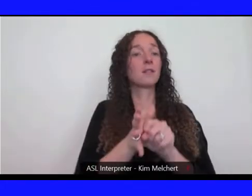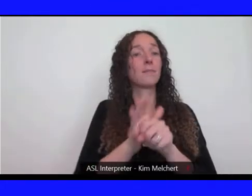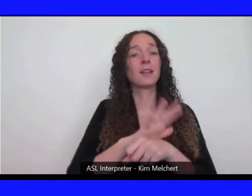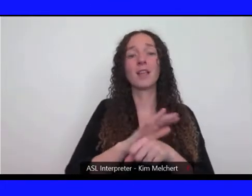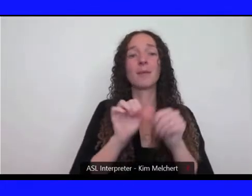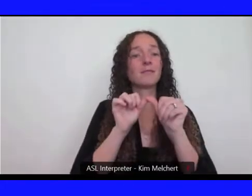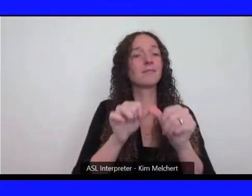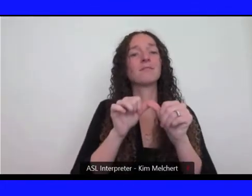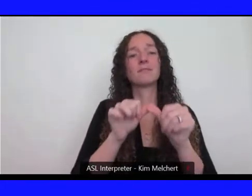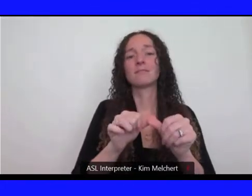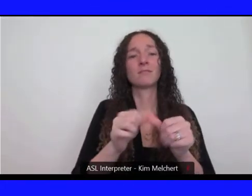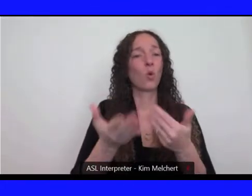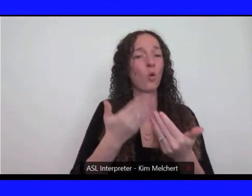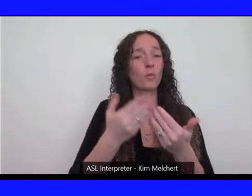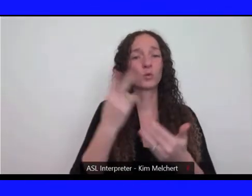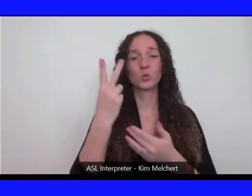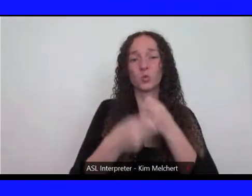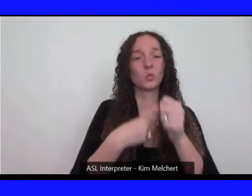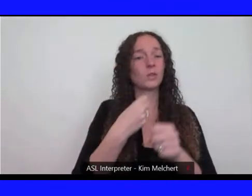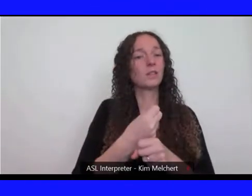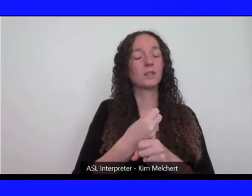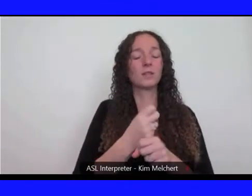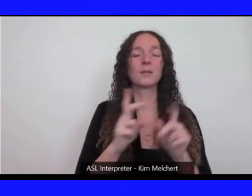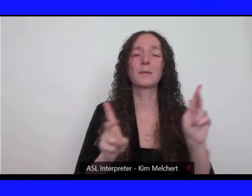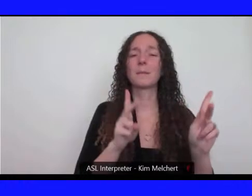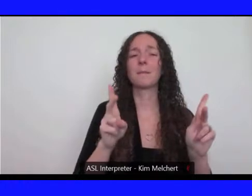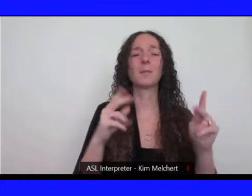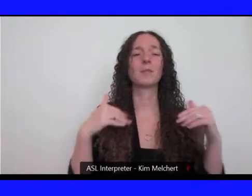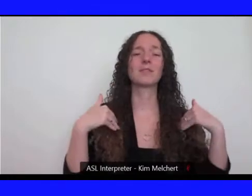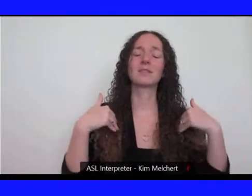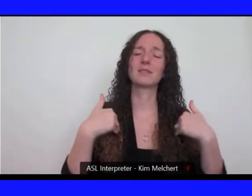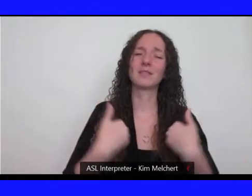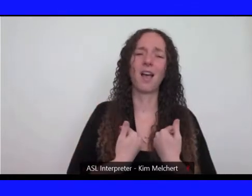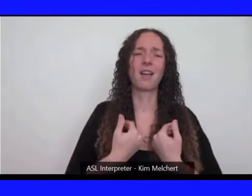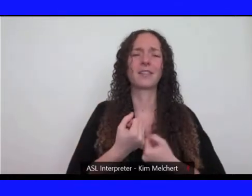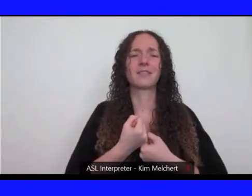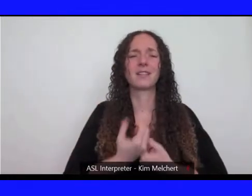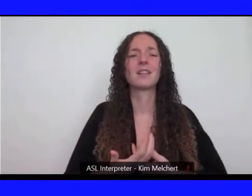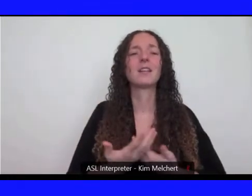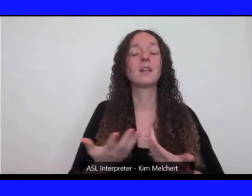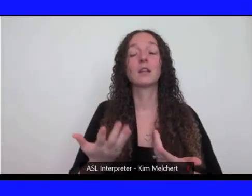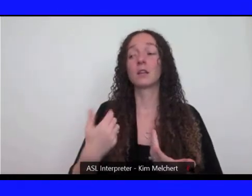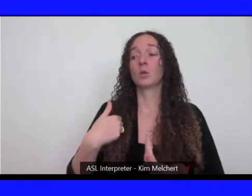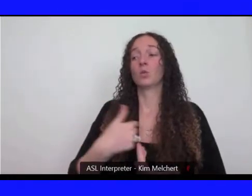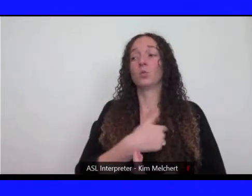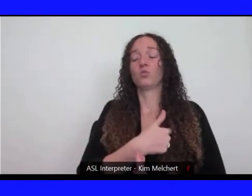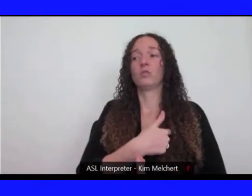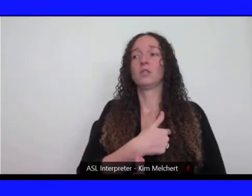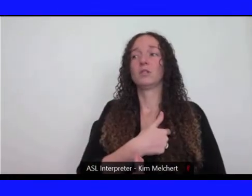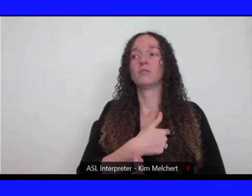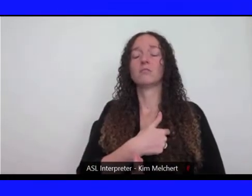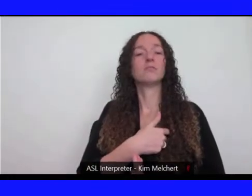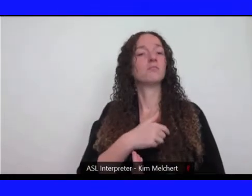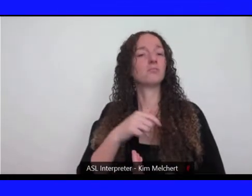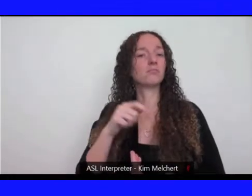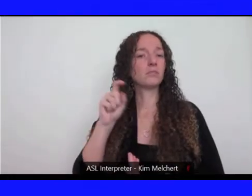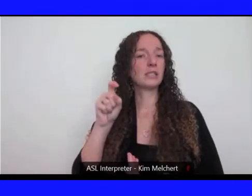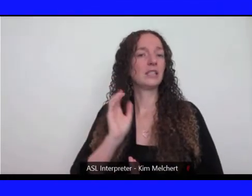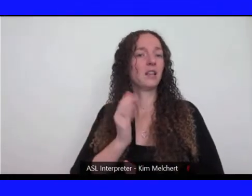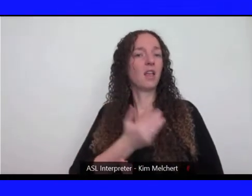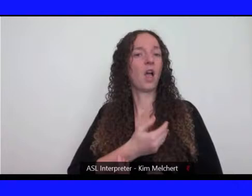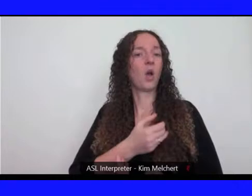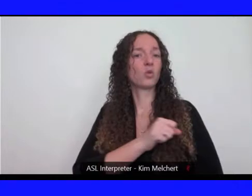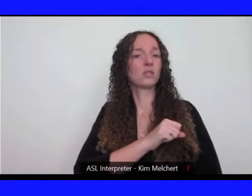right? And so that is where a lot of our effort is right, making sure that our staff are processing, even though